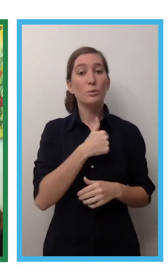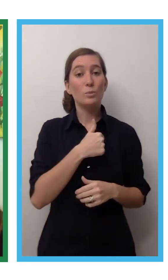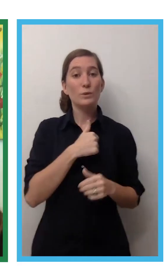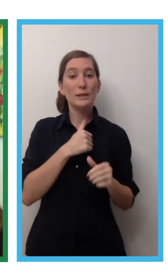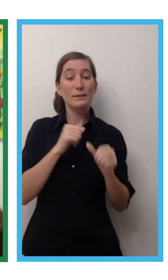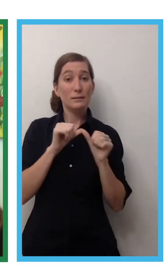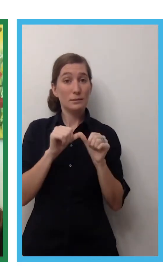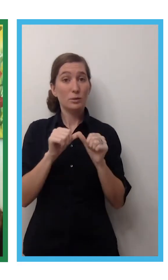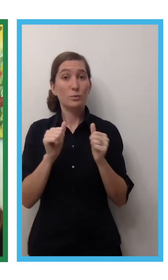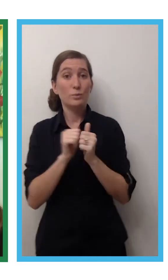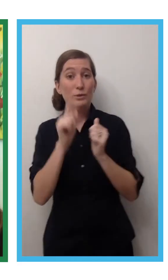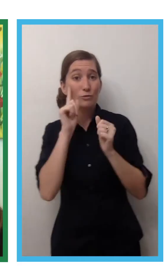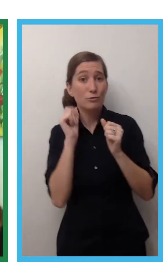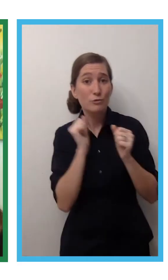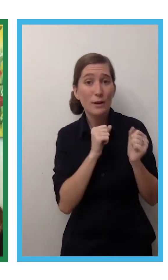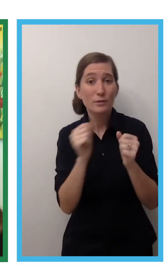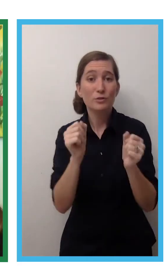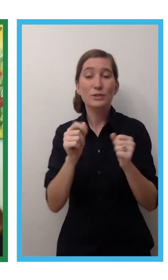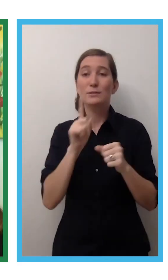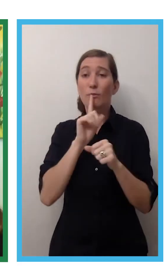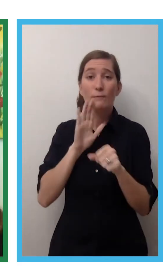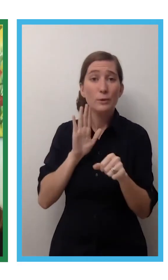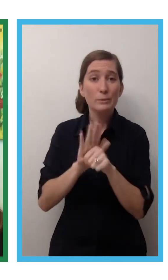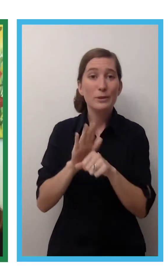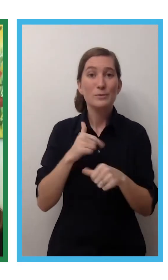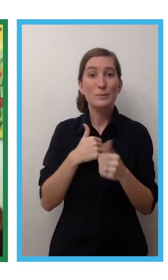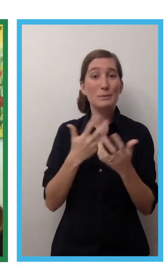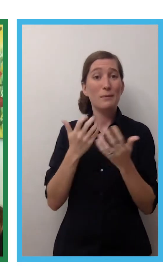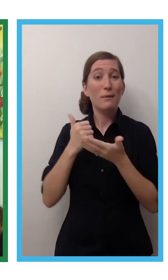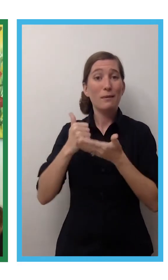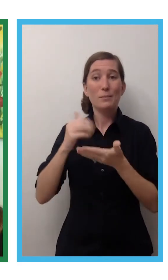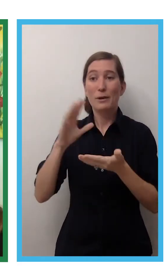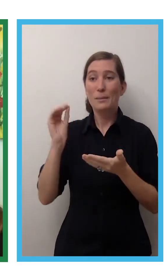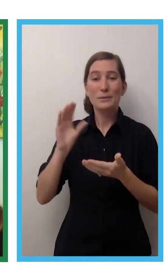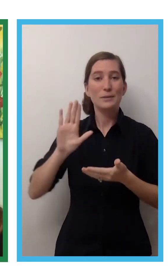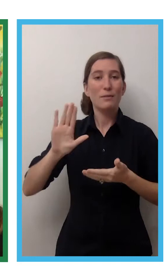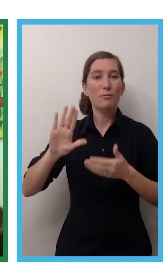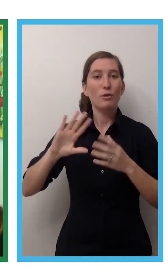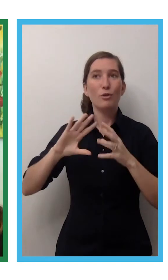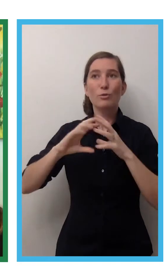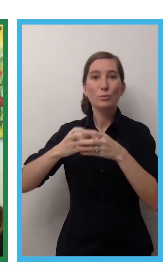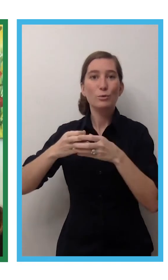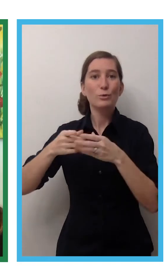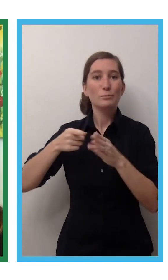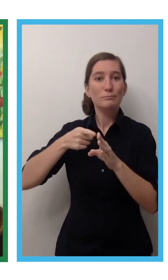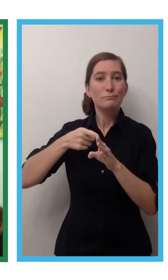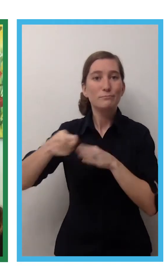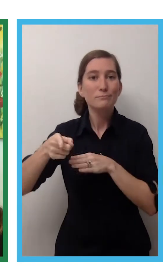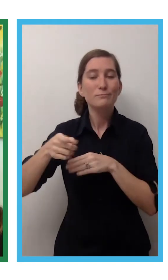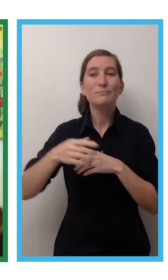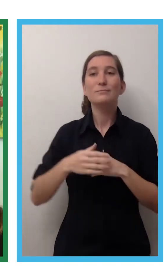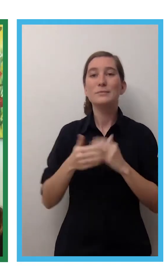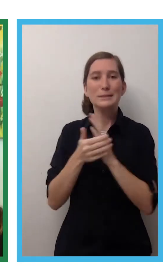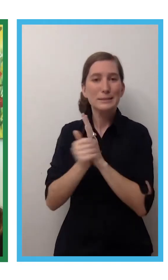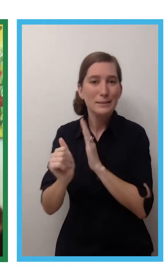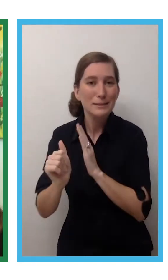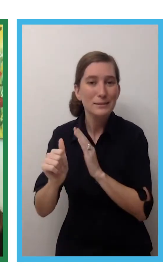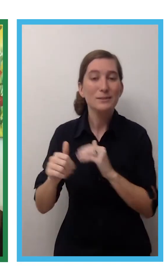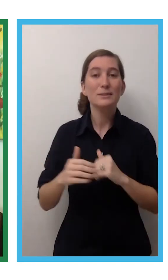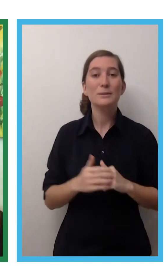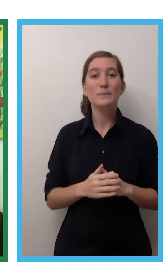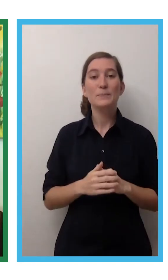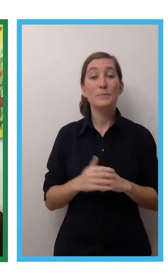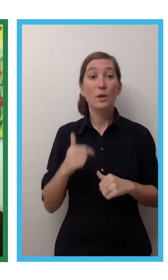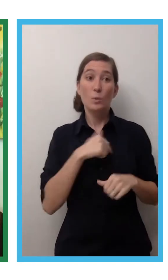specific bid or category expertise. And then on the supplier diversity side, we work with corporates who are either building